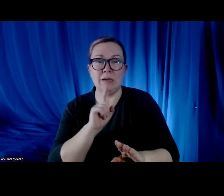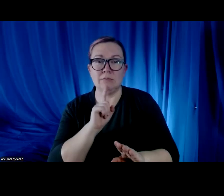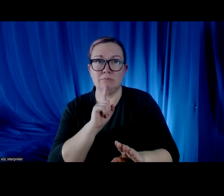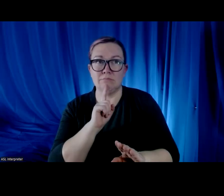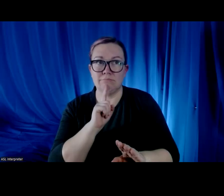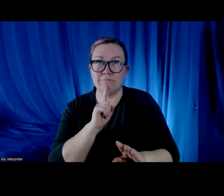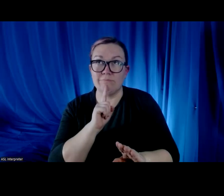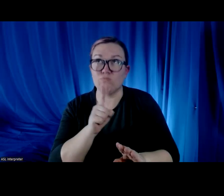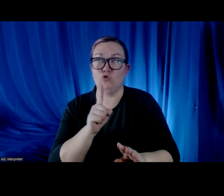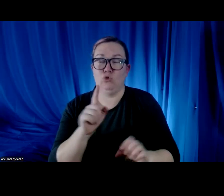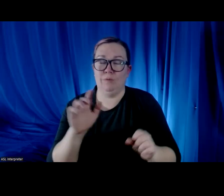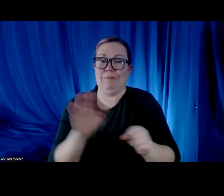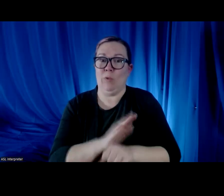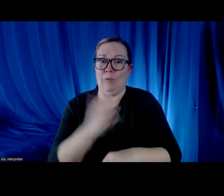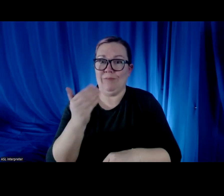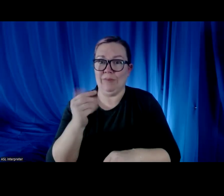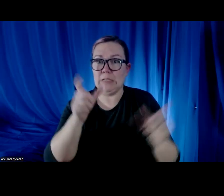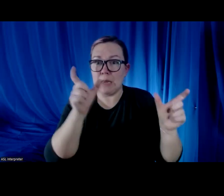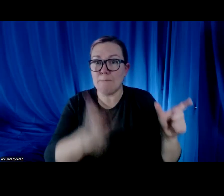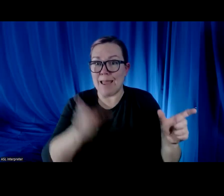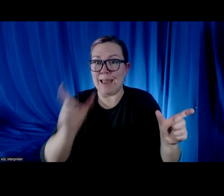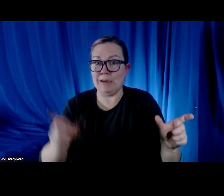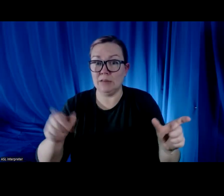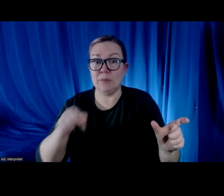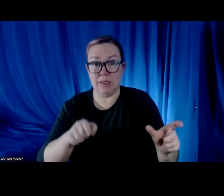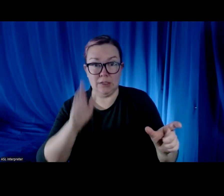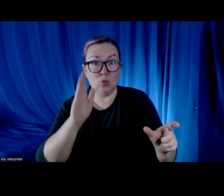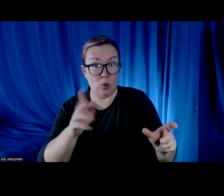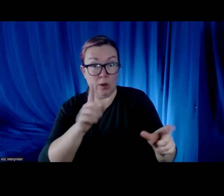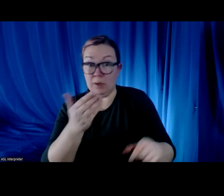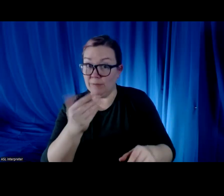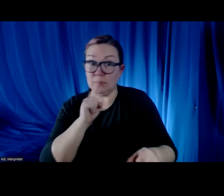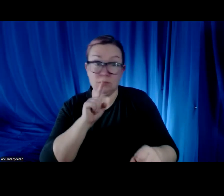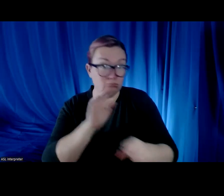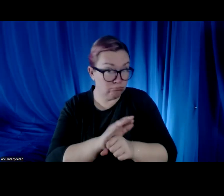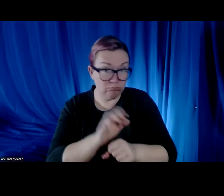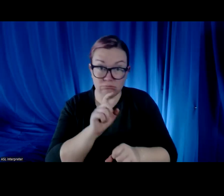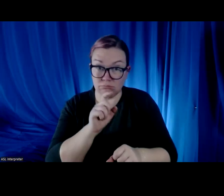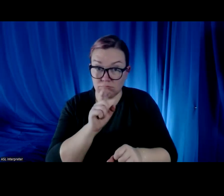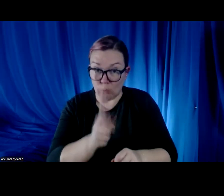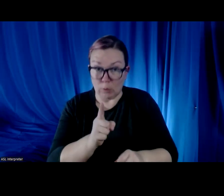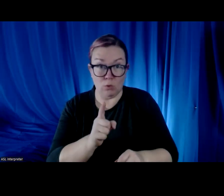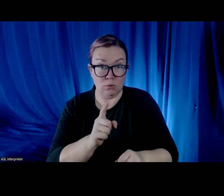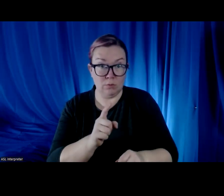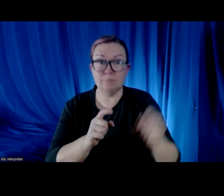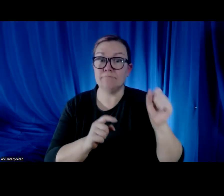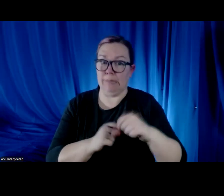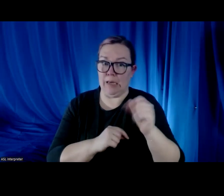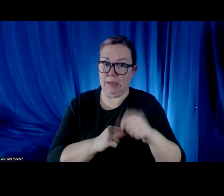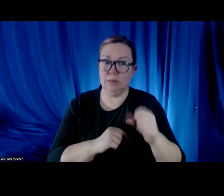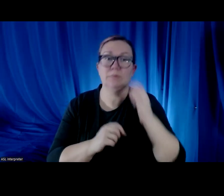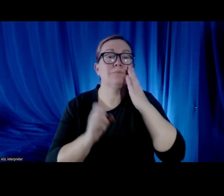panels, but this one will be 15. Yes, that's correct.